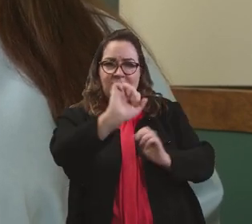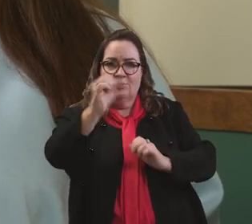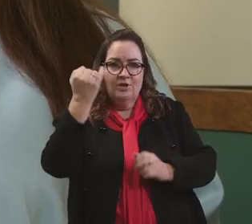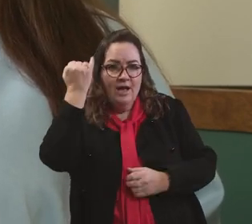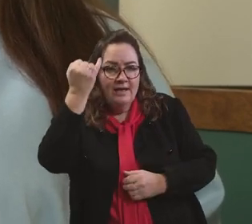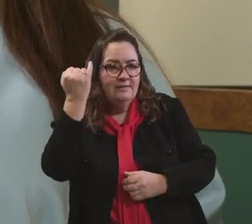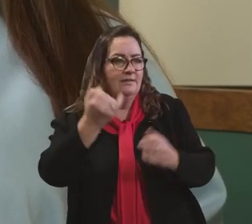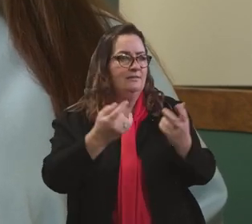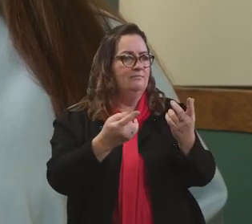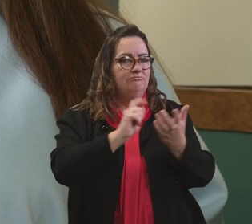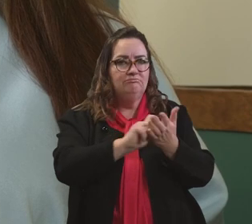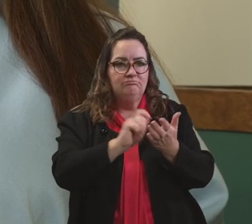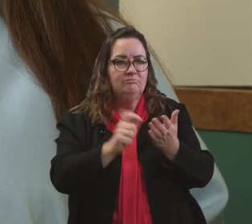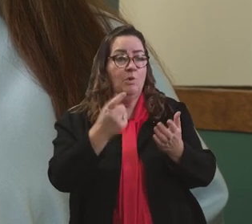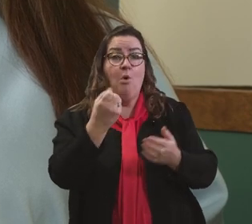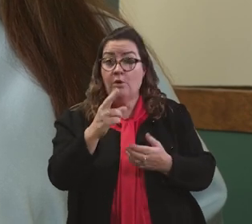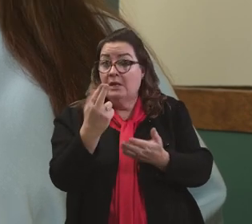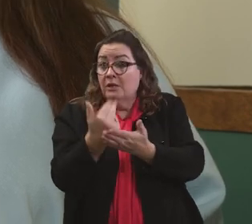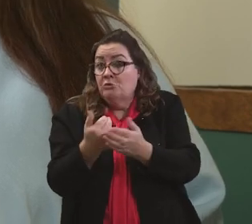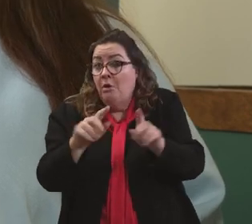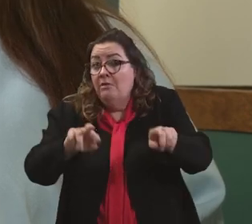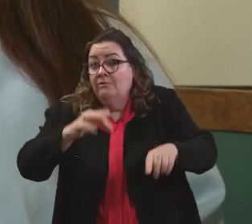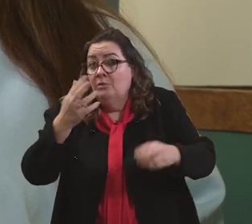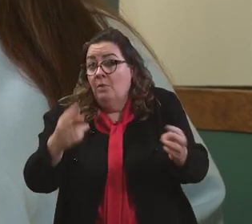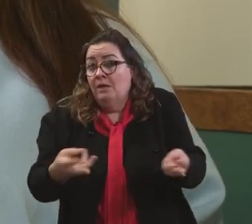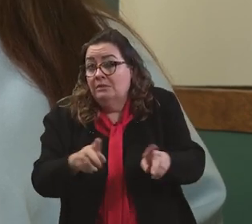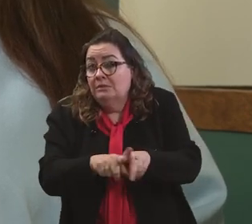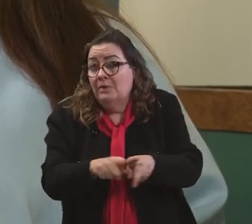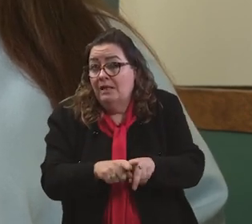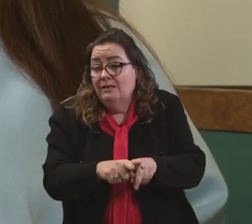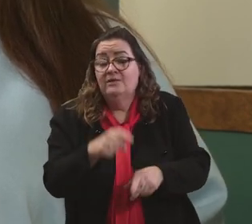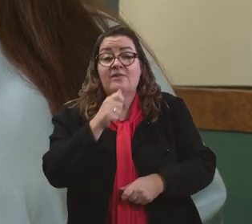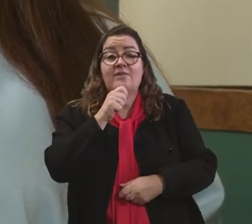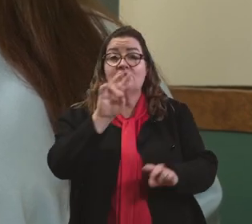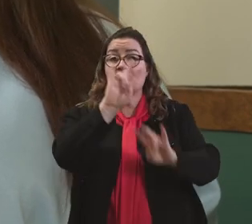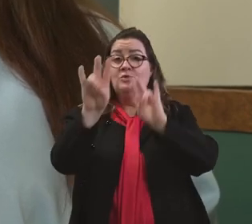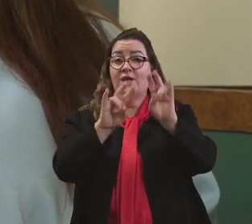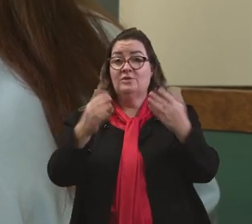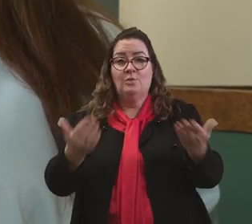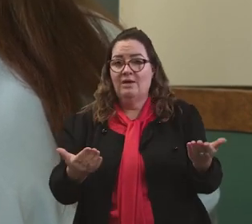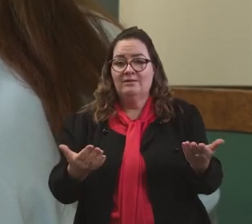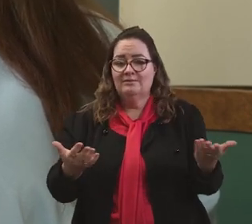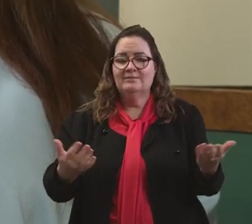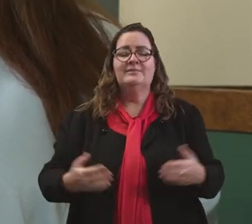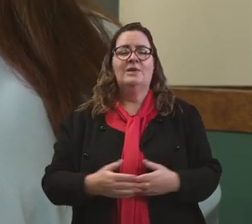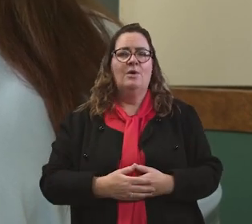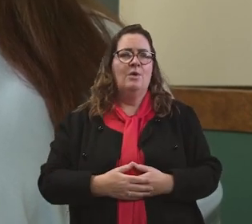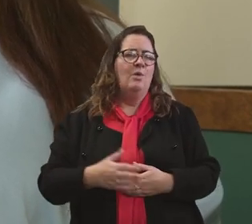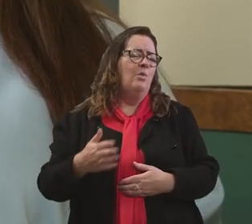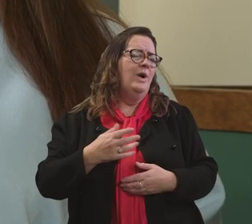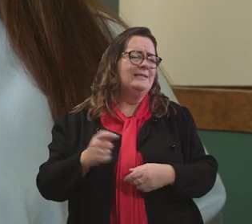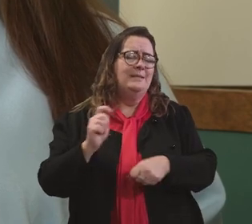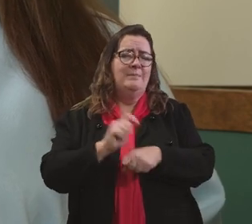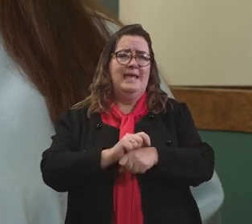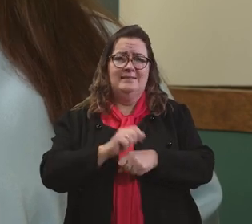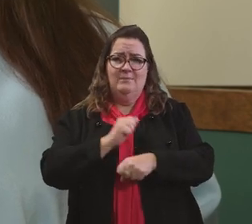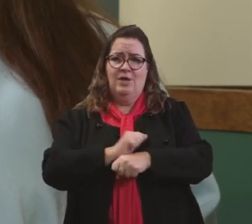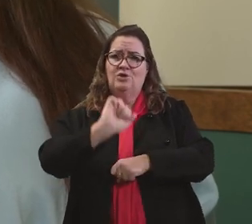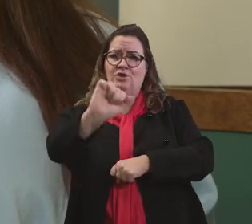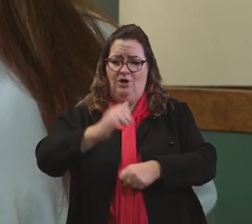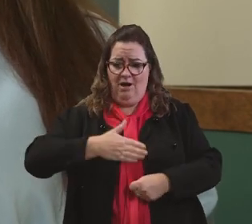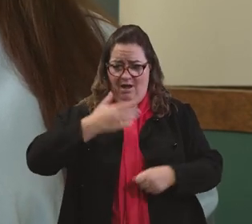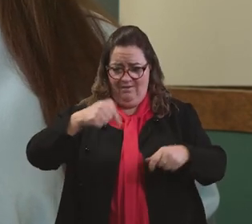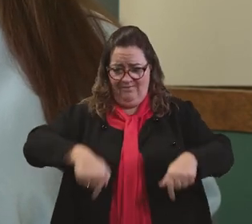and draw your answer to a number of questions. The first question was, what's the best thing about being a child in